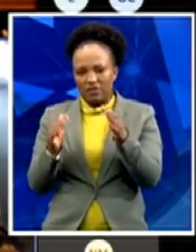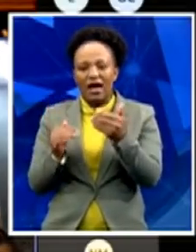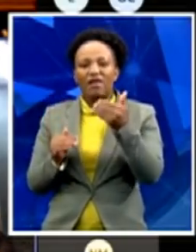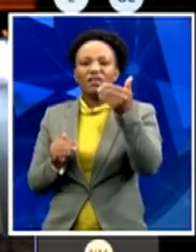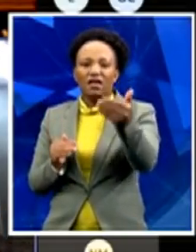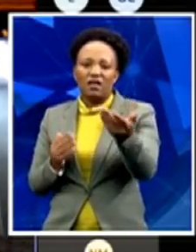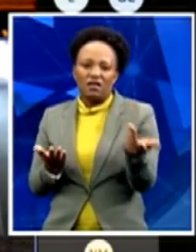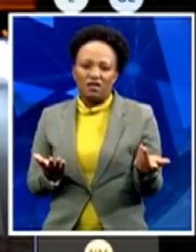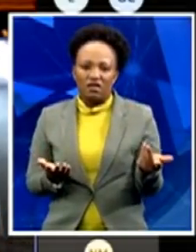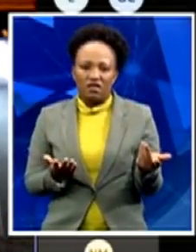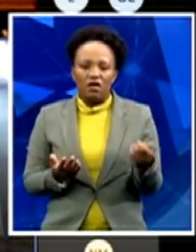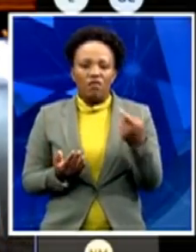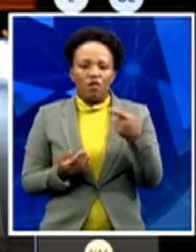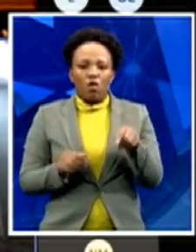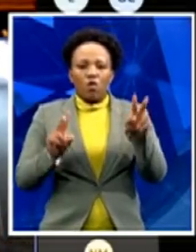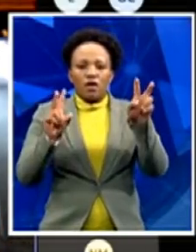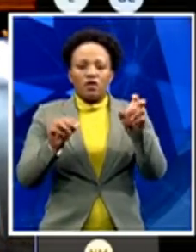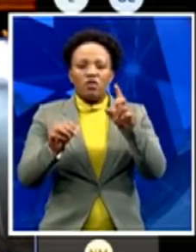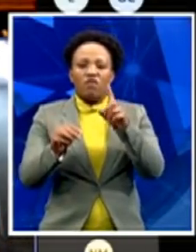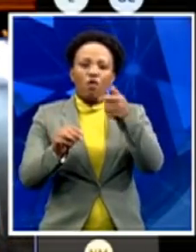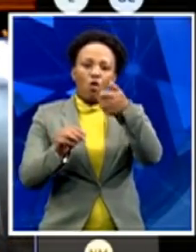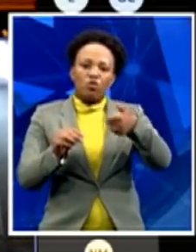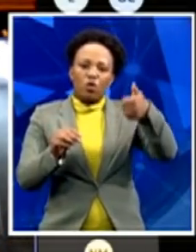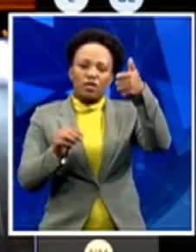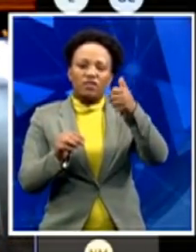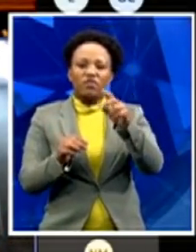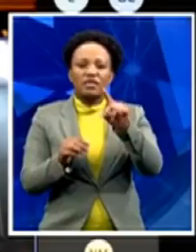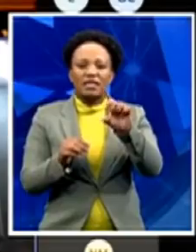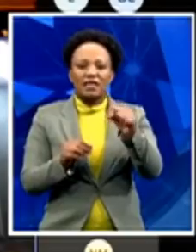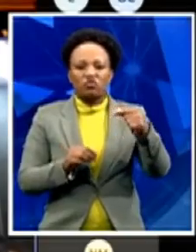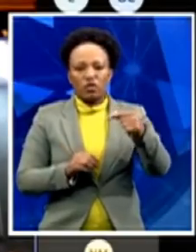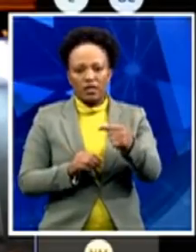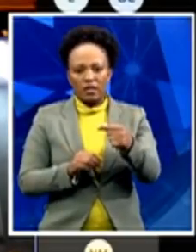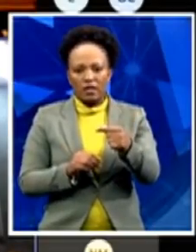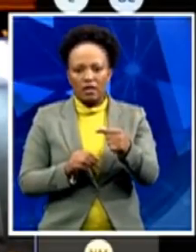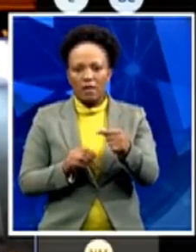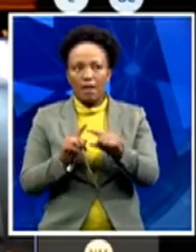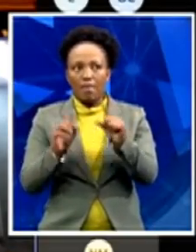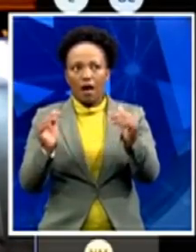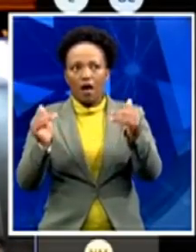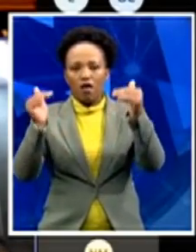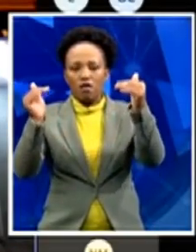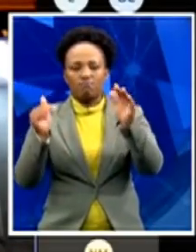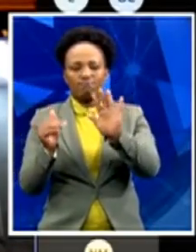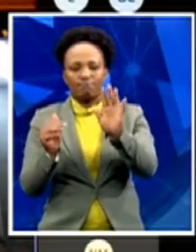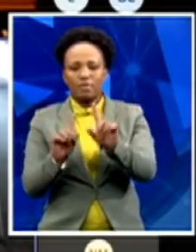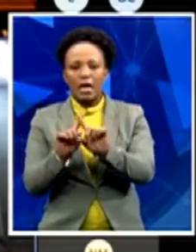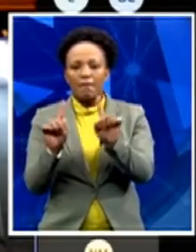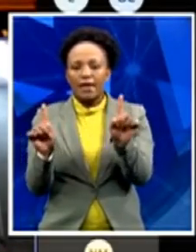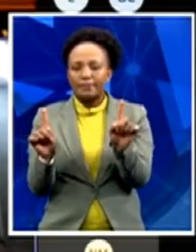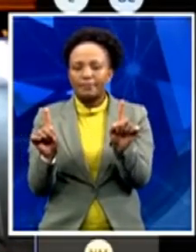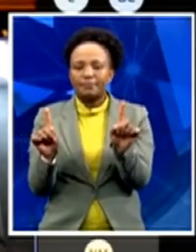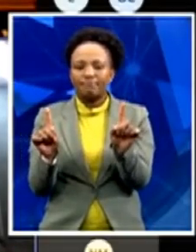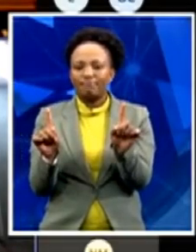of the DSG. I'm not placing it any higher than that. I just don't want I don't want anyone to say we're raising